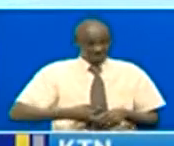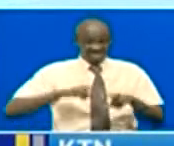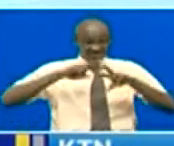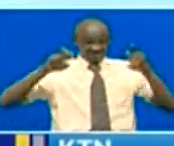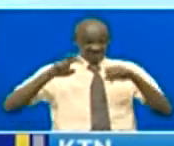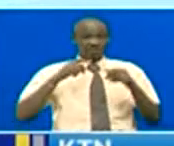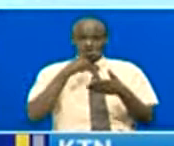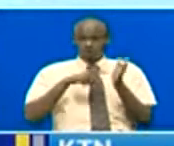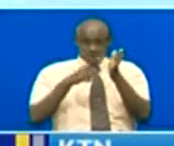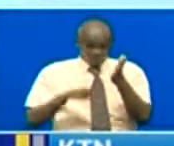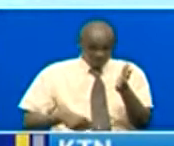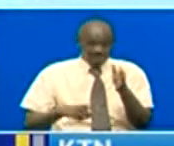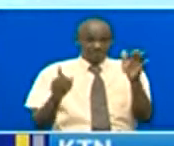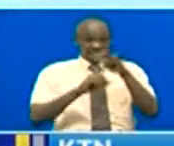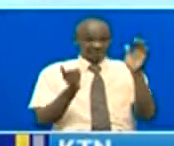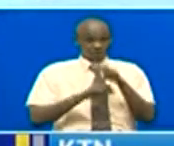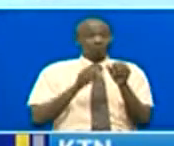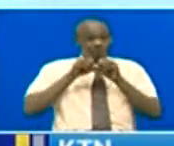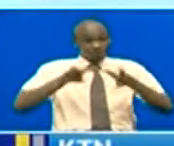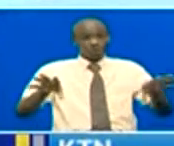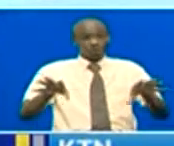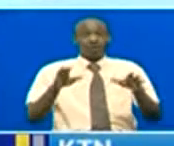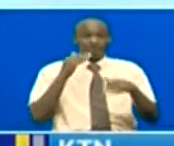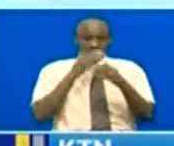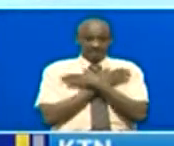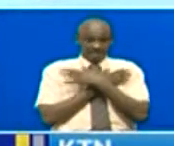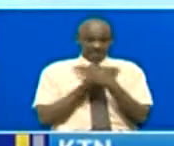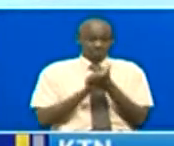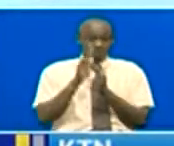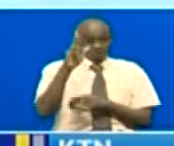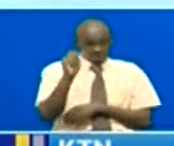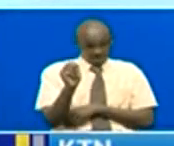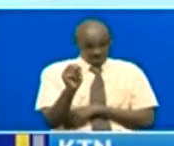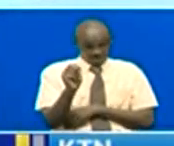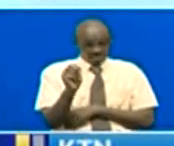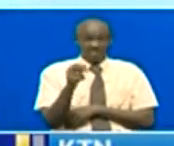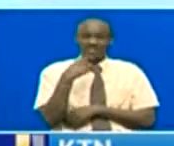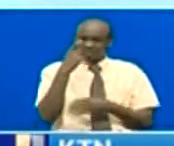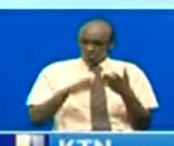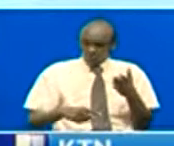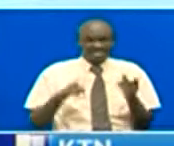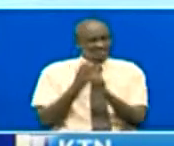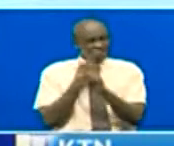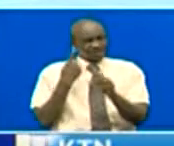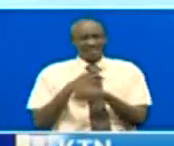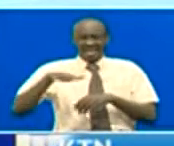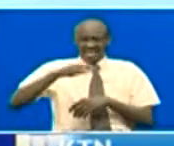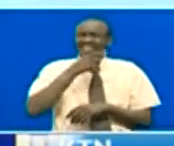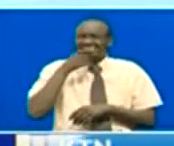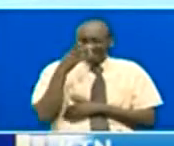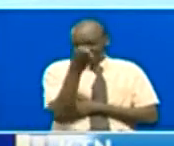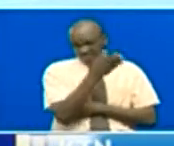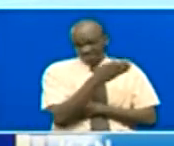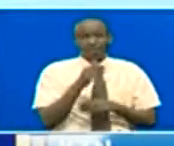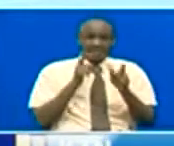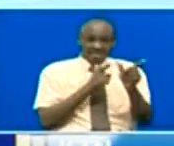findings conducted by the Ministry of Devolution in partnership with United Nations agencies. Pastoral regions are the worst affected, with